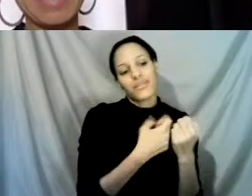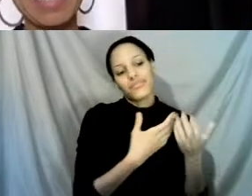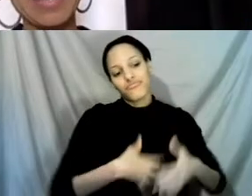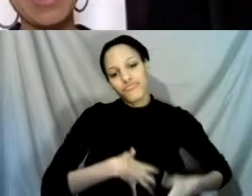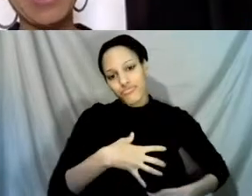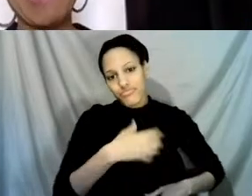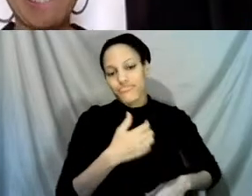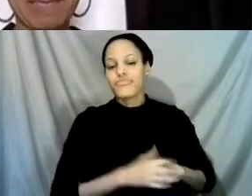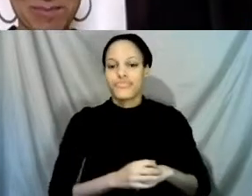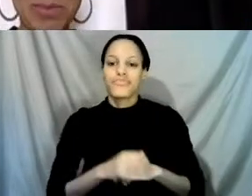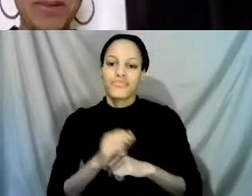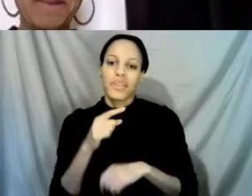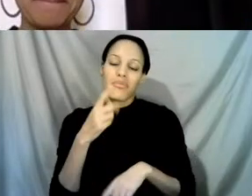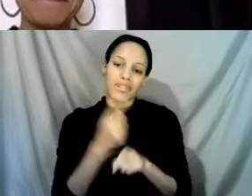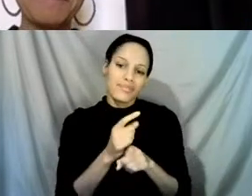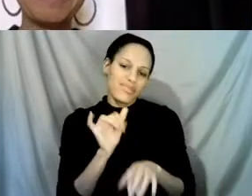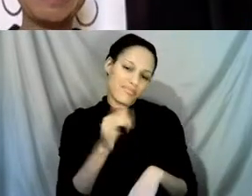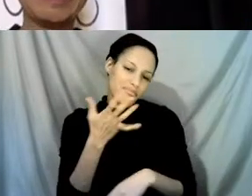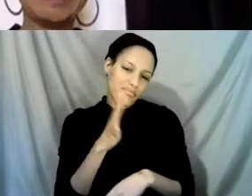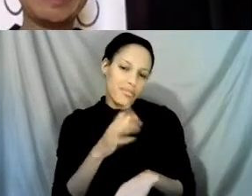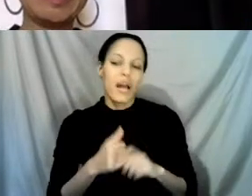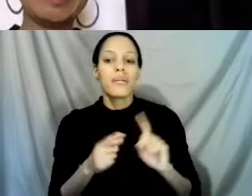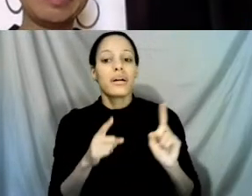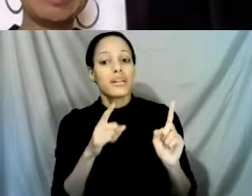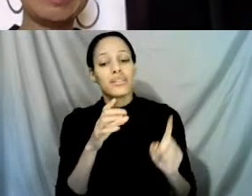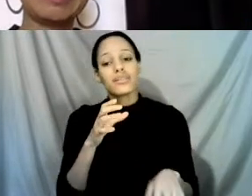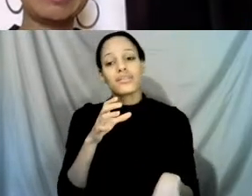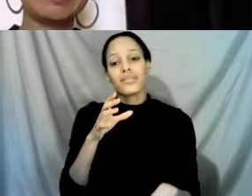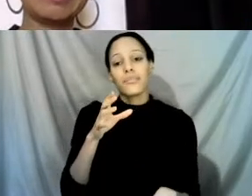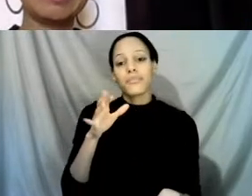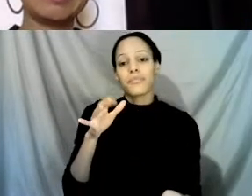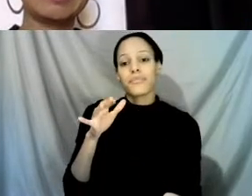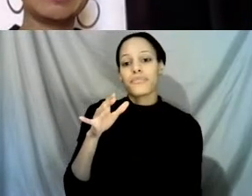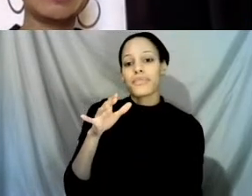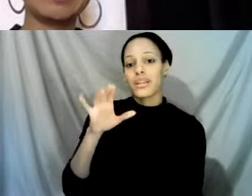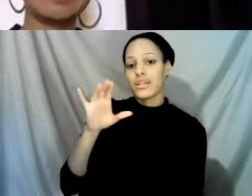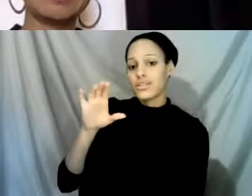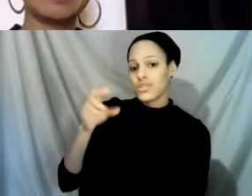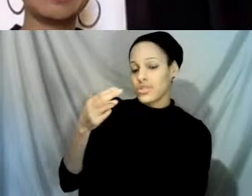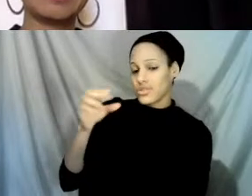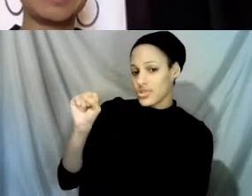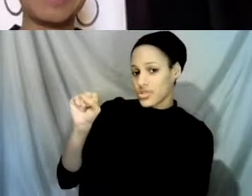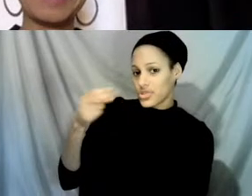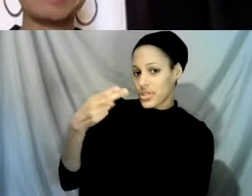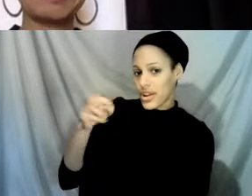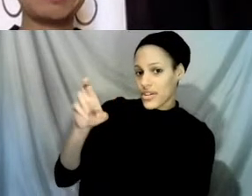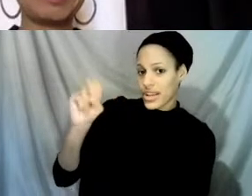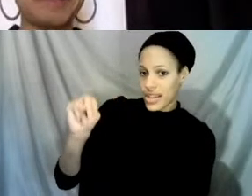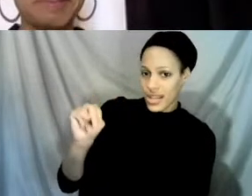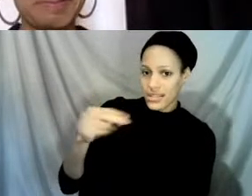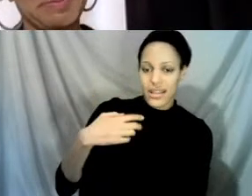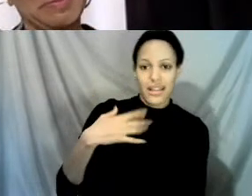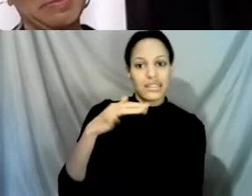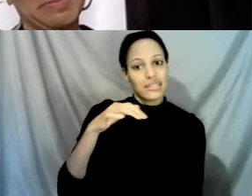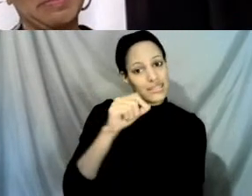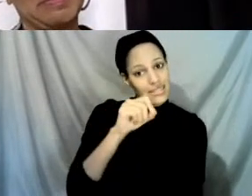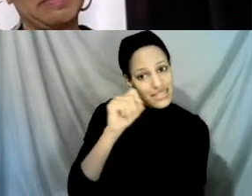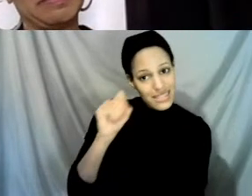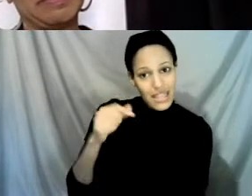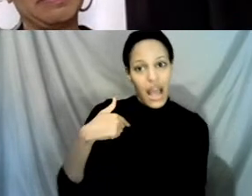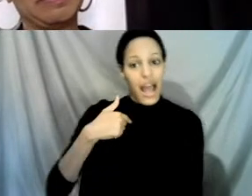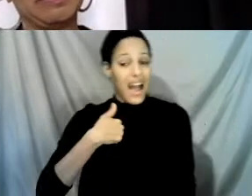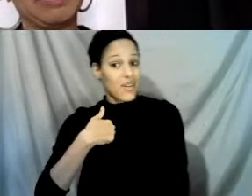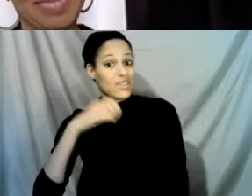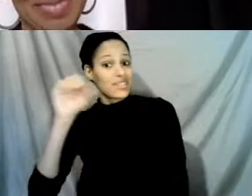And Sharron was, say it, Sharron. I was Ashe's